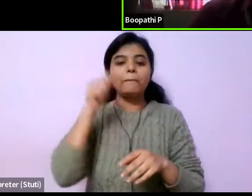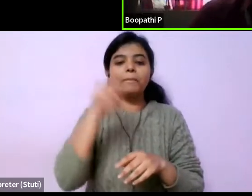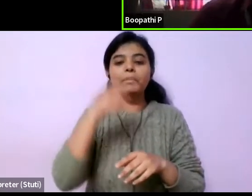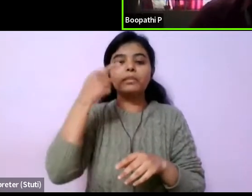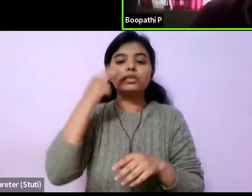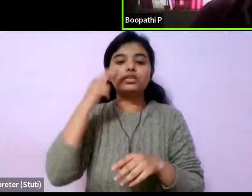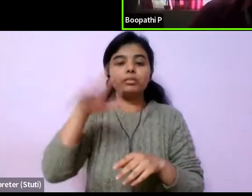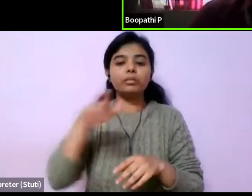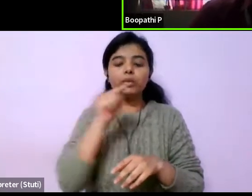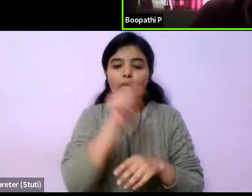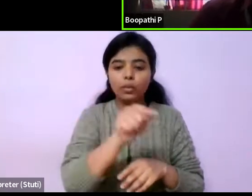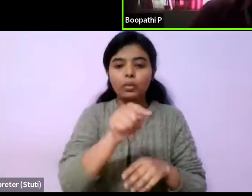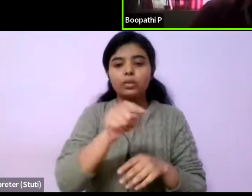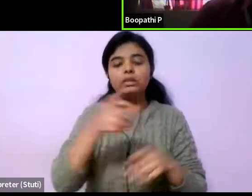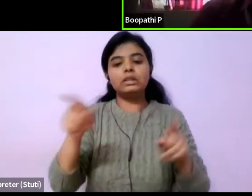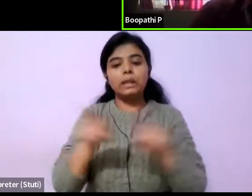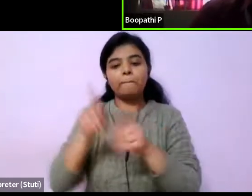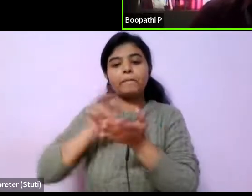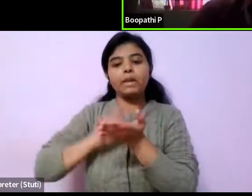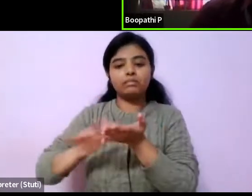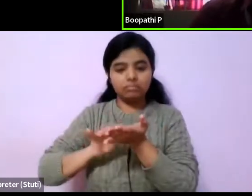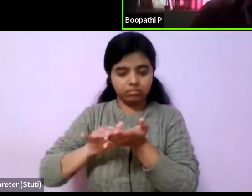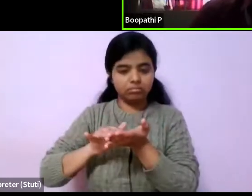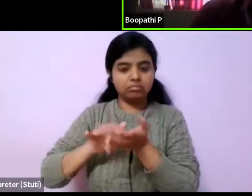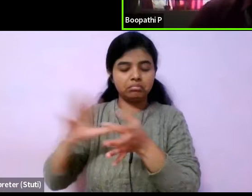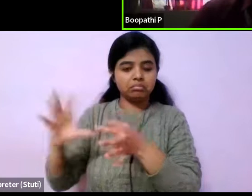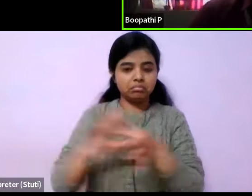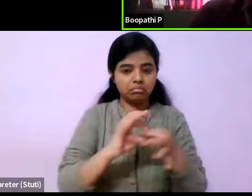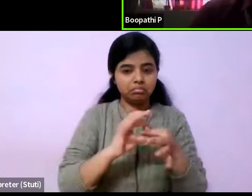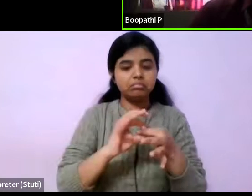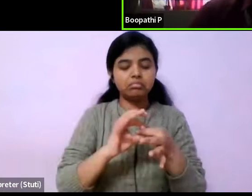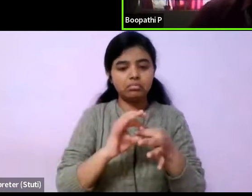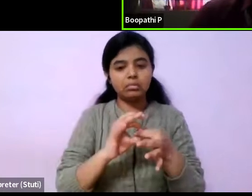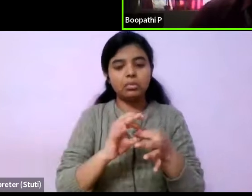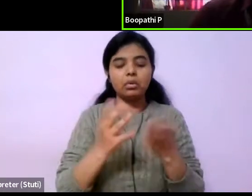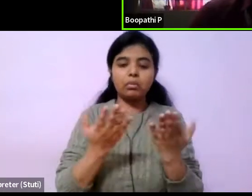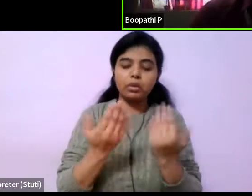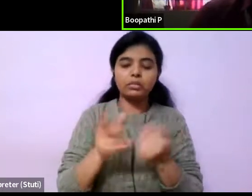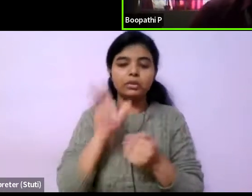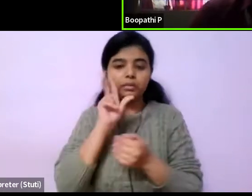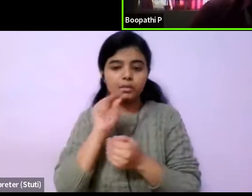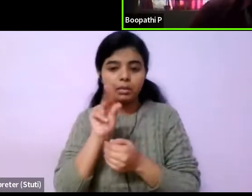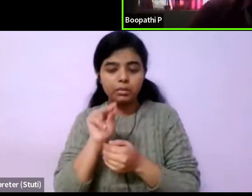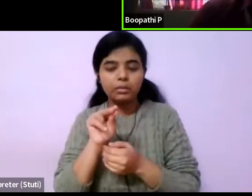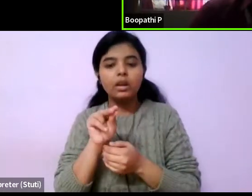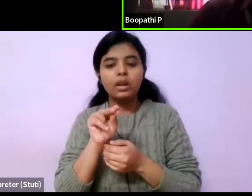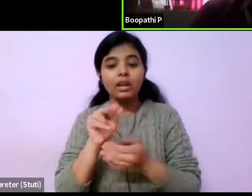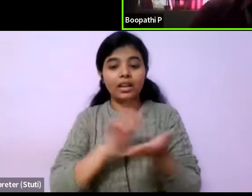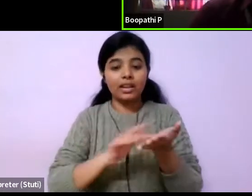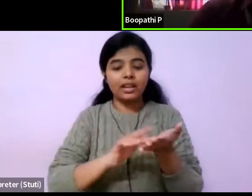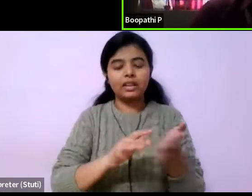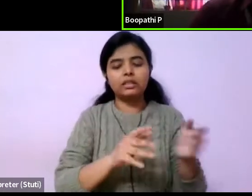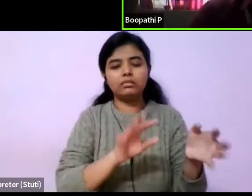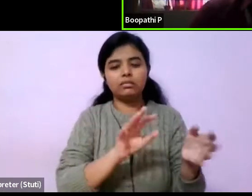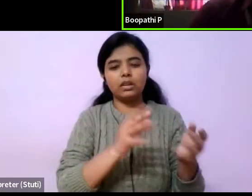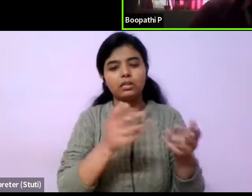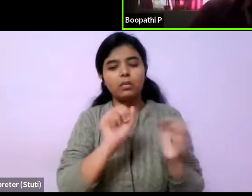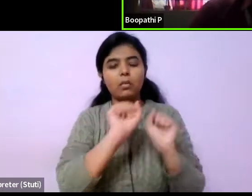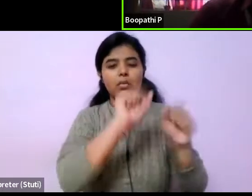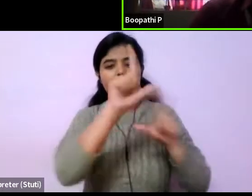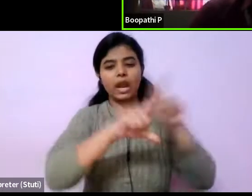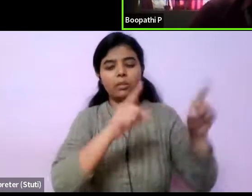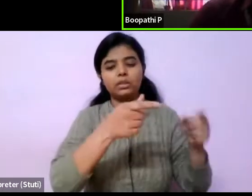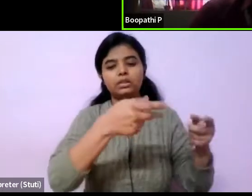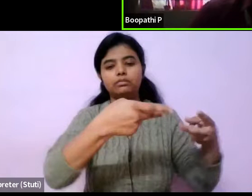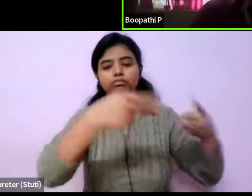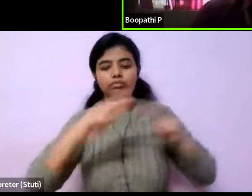the language of fingers. So it can be roughly translated as into English. So they